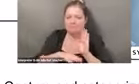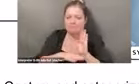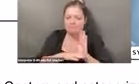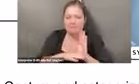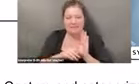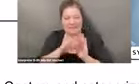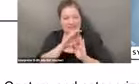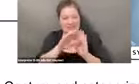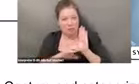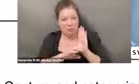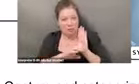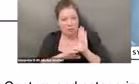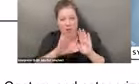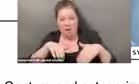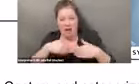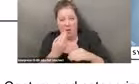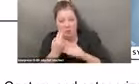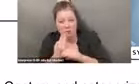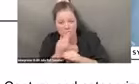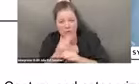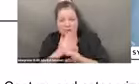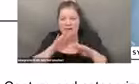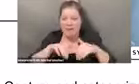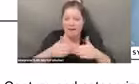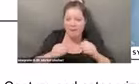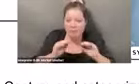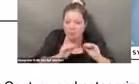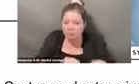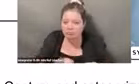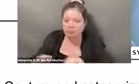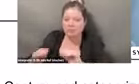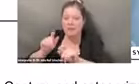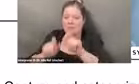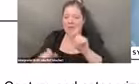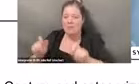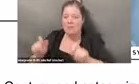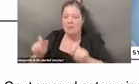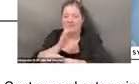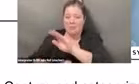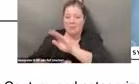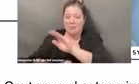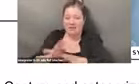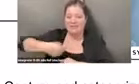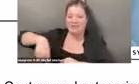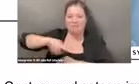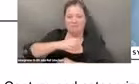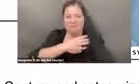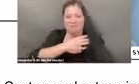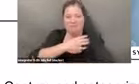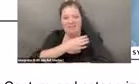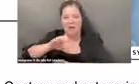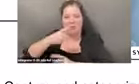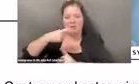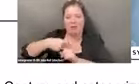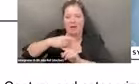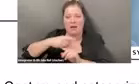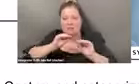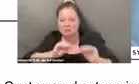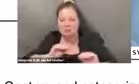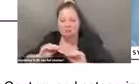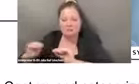feedback on accessibility issues, and the guidelines and the curriculums are meant to be used by VET providers